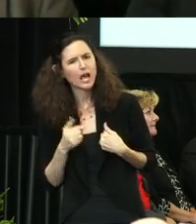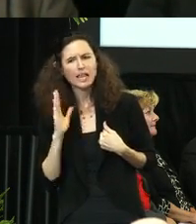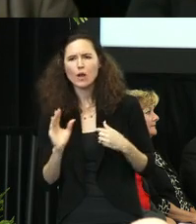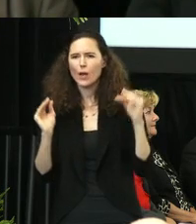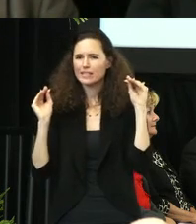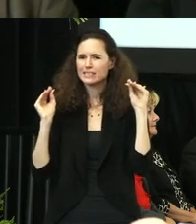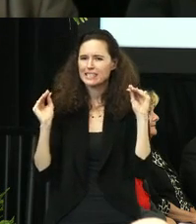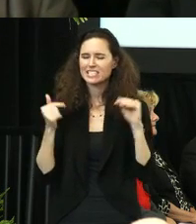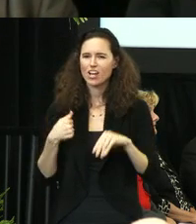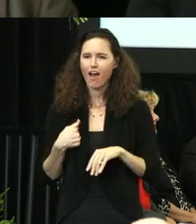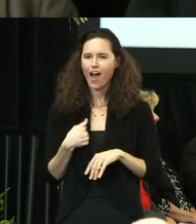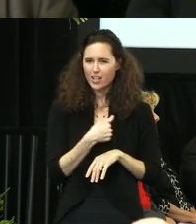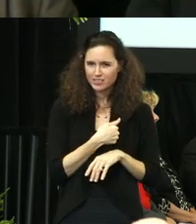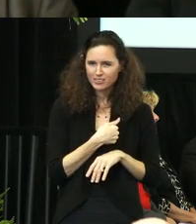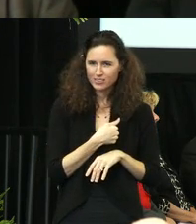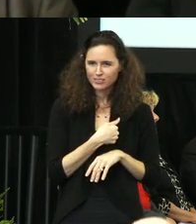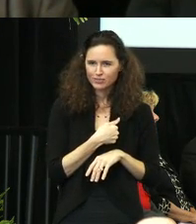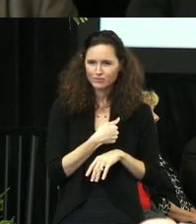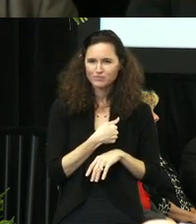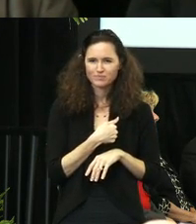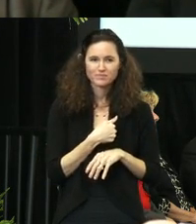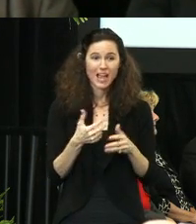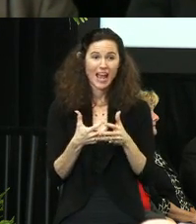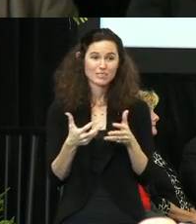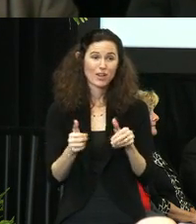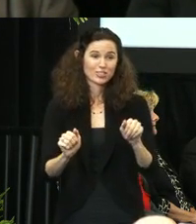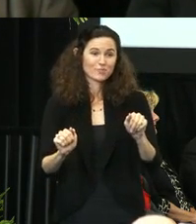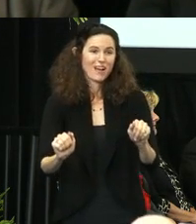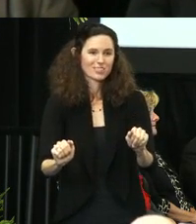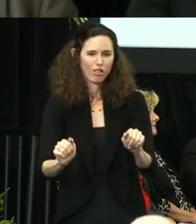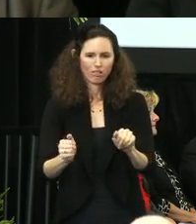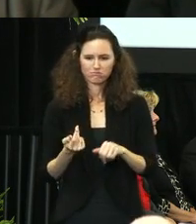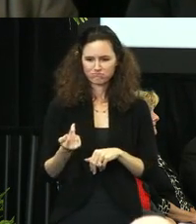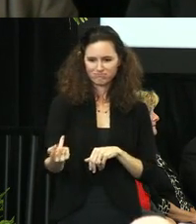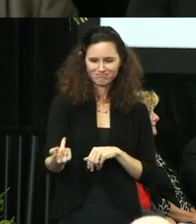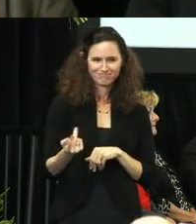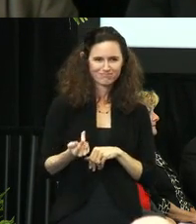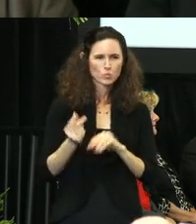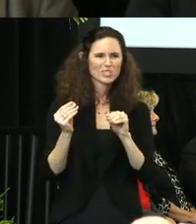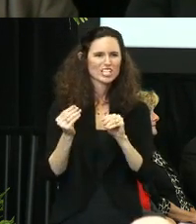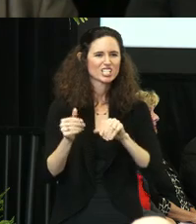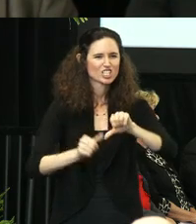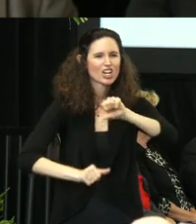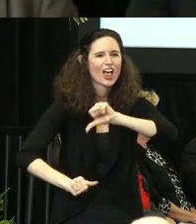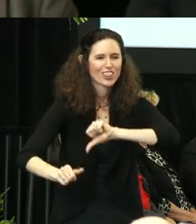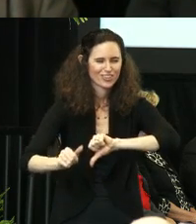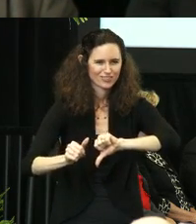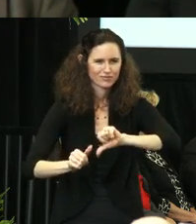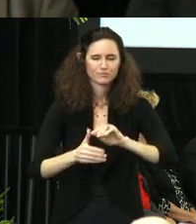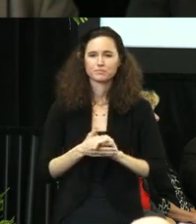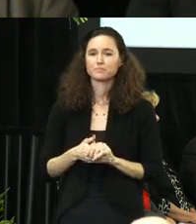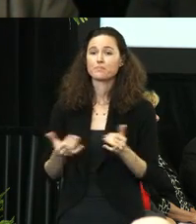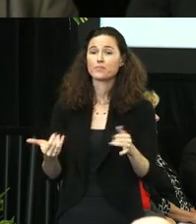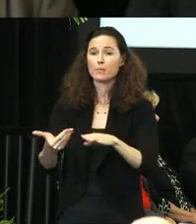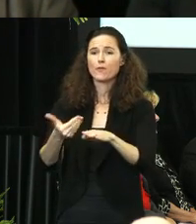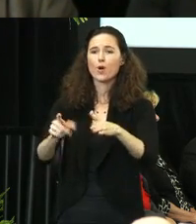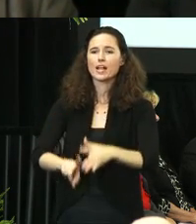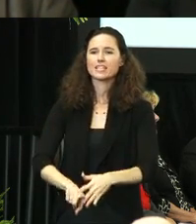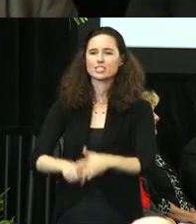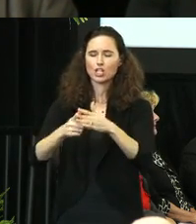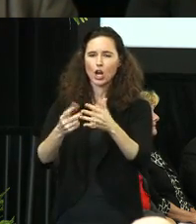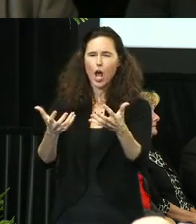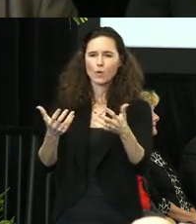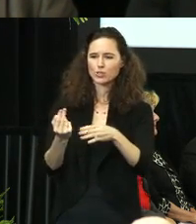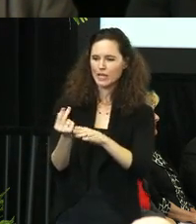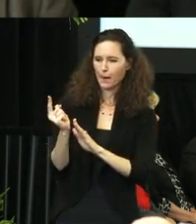us hopefully as much as we teach them. So before we get started, I would like to take a moment to